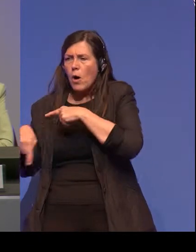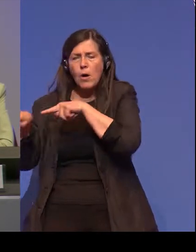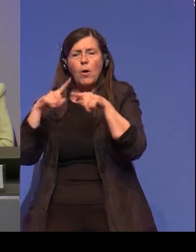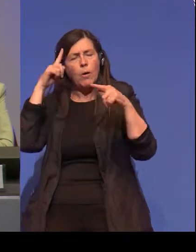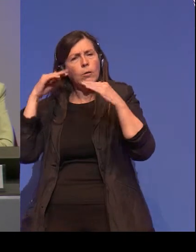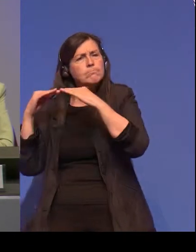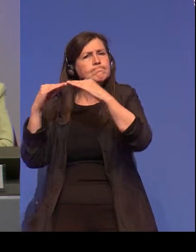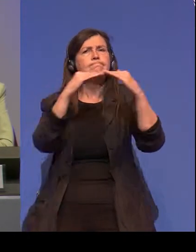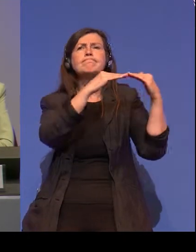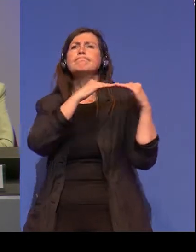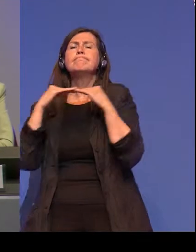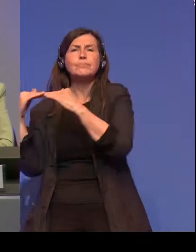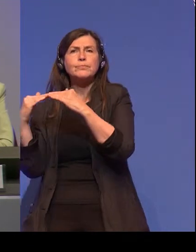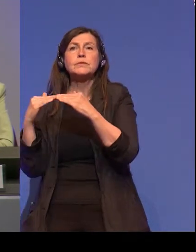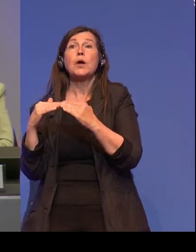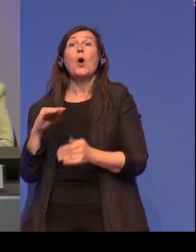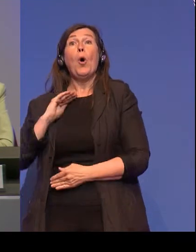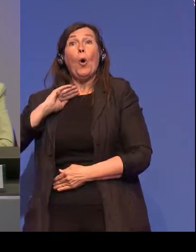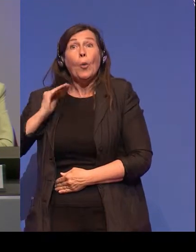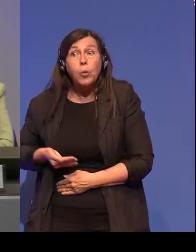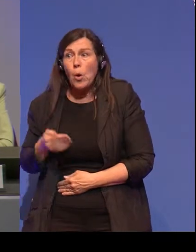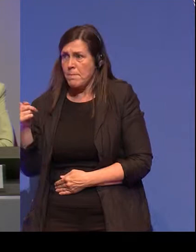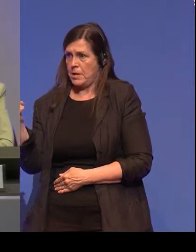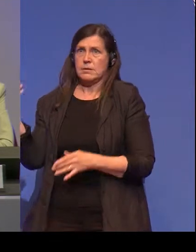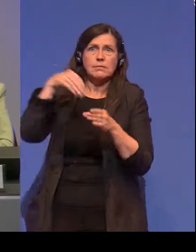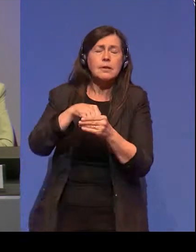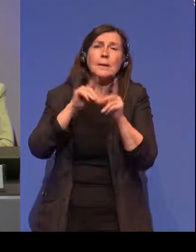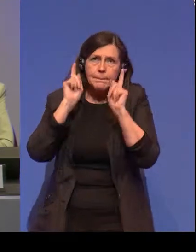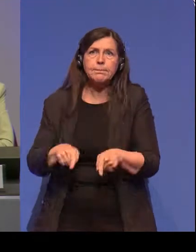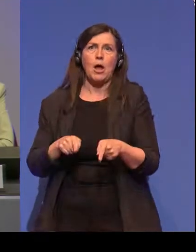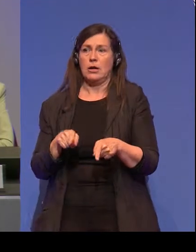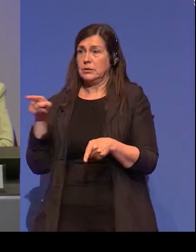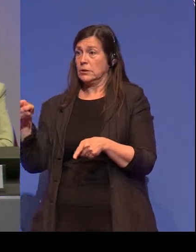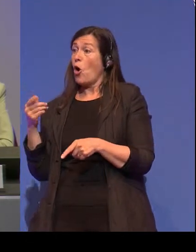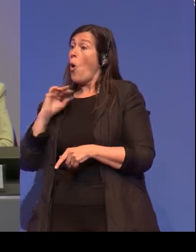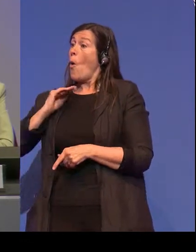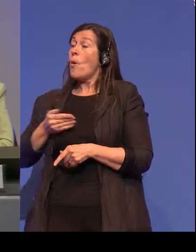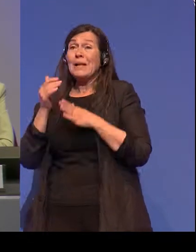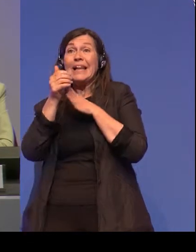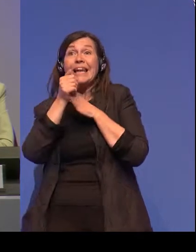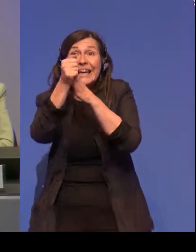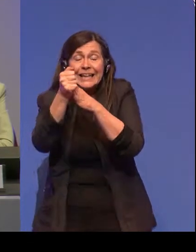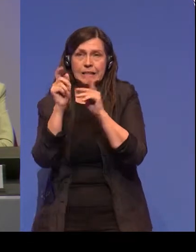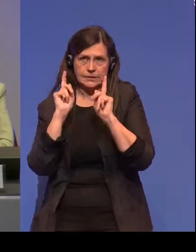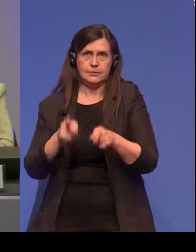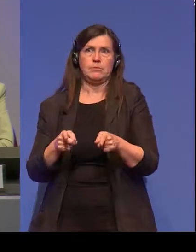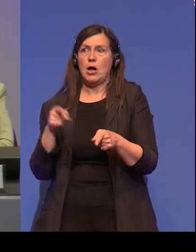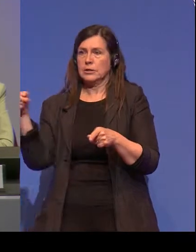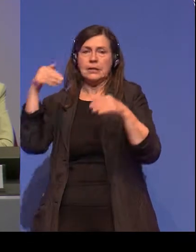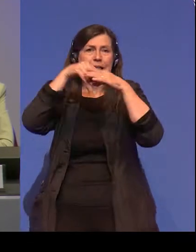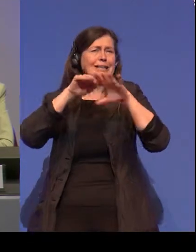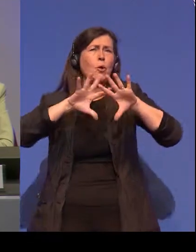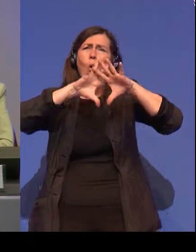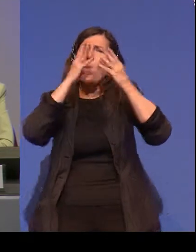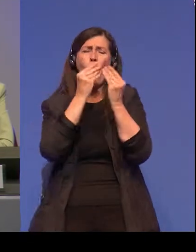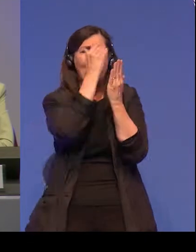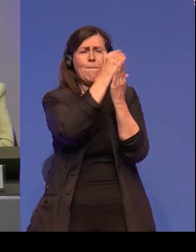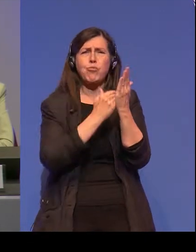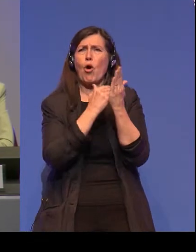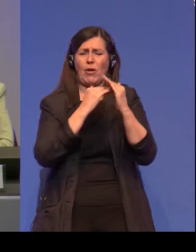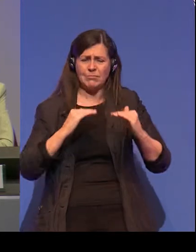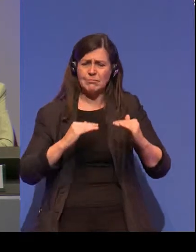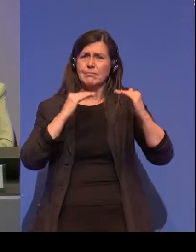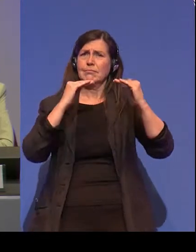Women's participation and leadership is critical in designing and implementing disaster risk reduction programs at all levels.